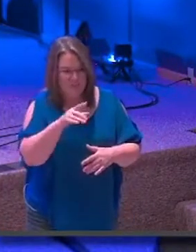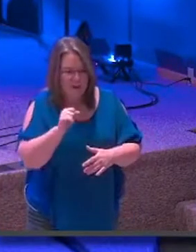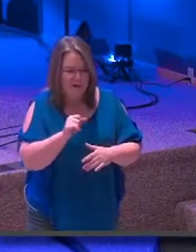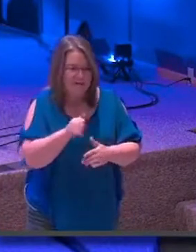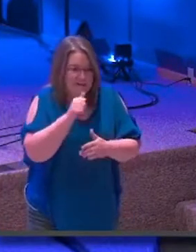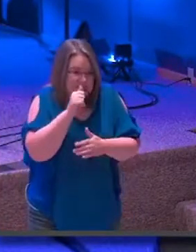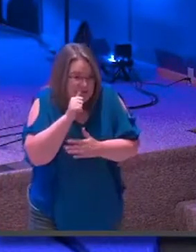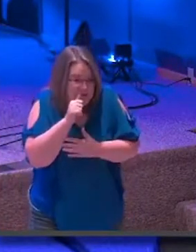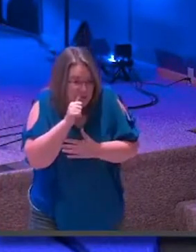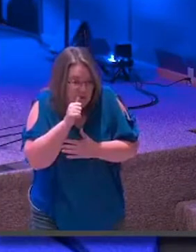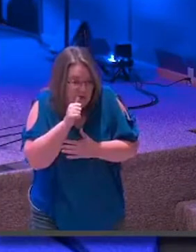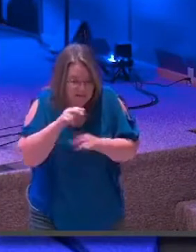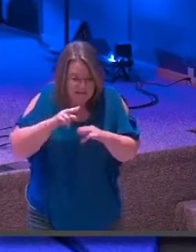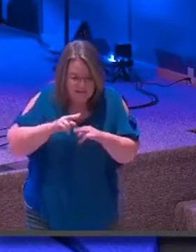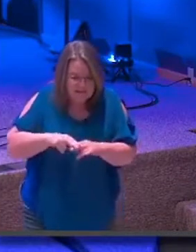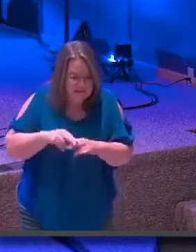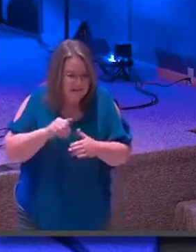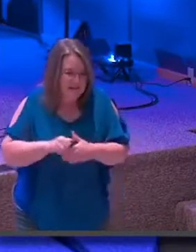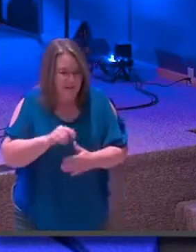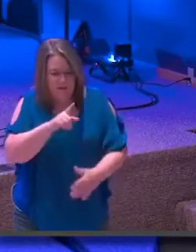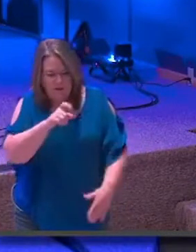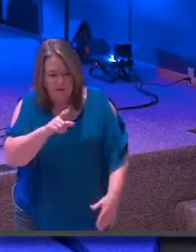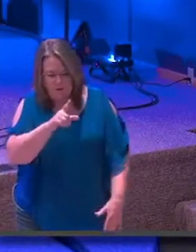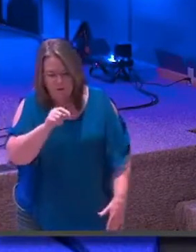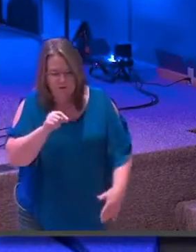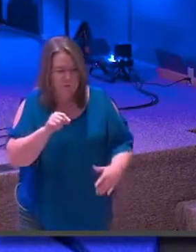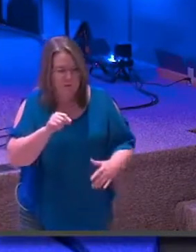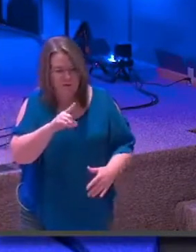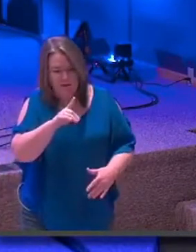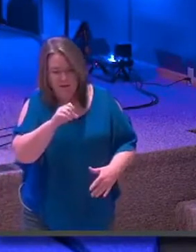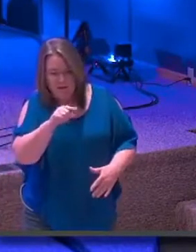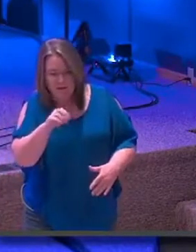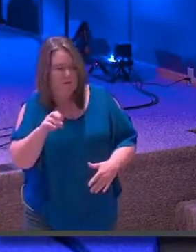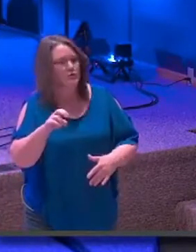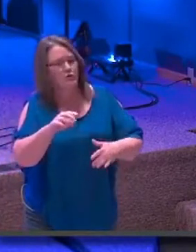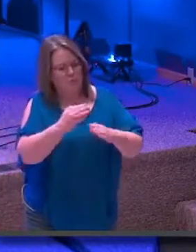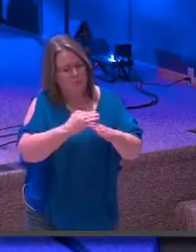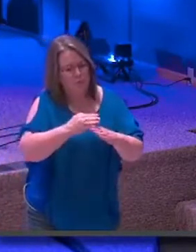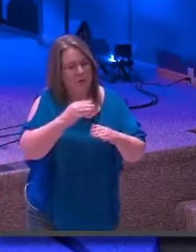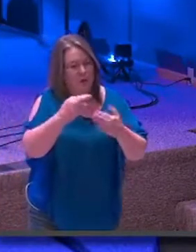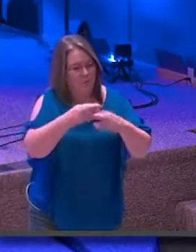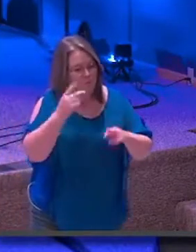in a 120-degree room, literally, for 12 hours.